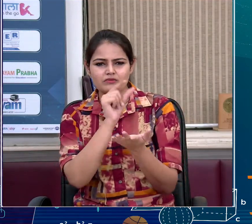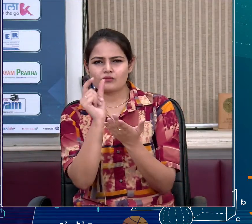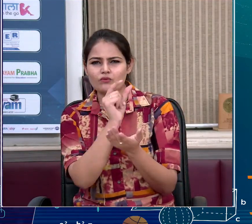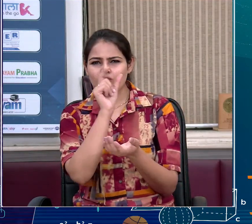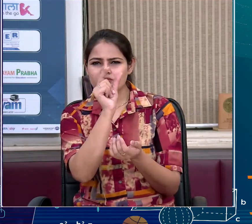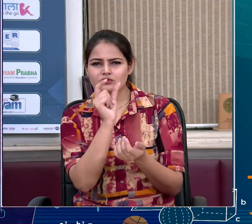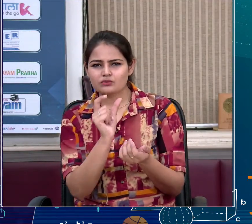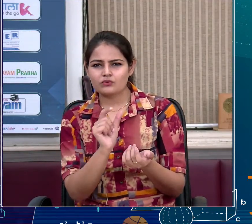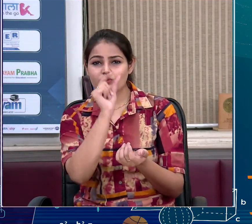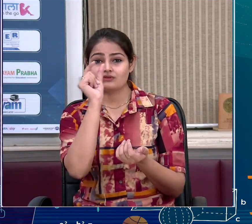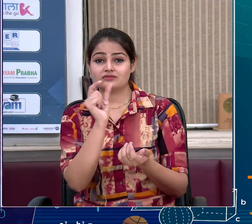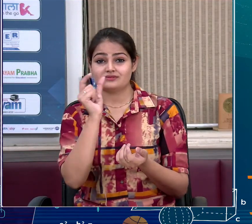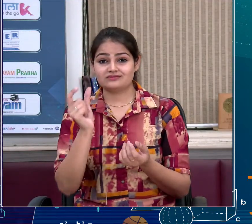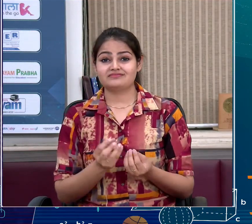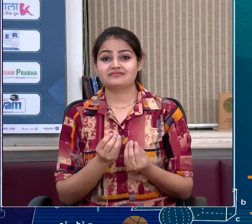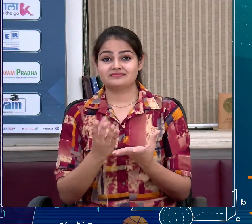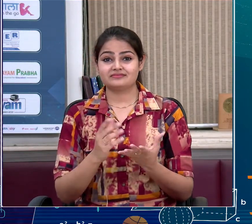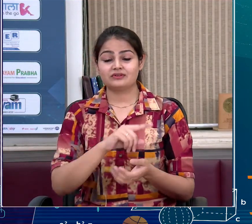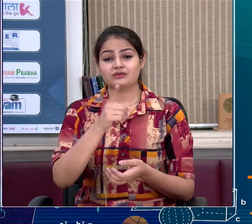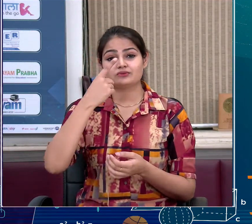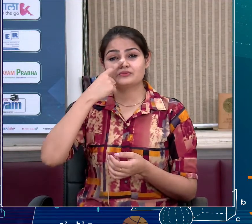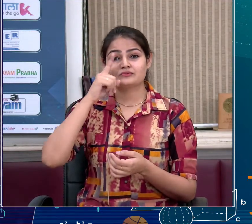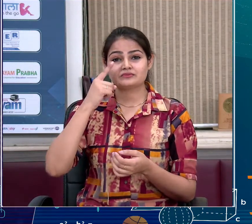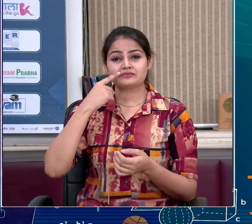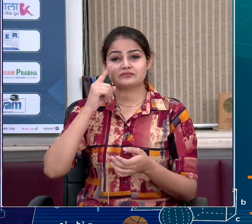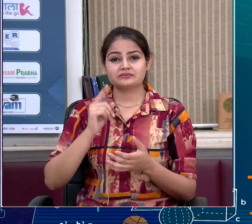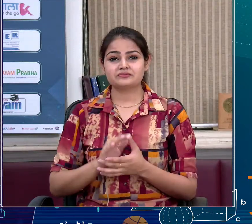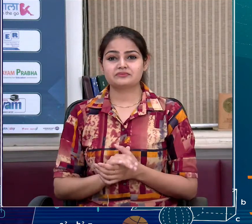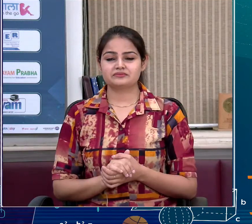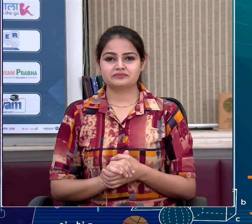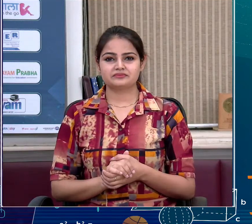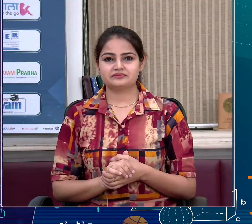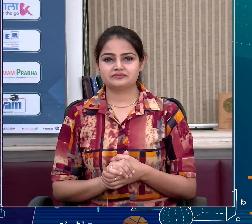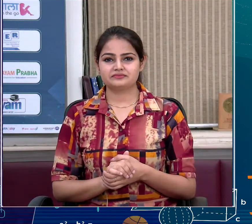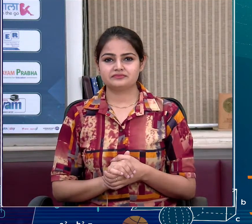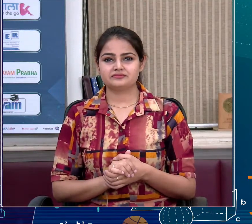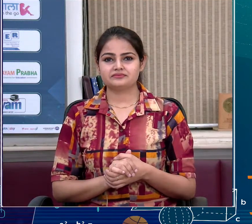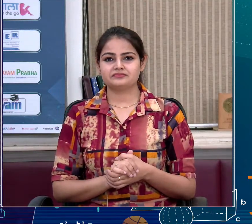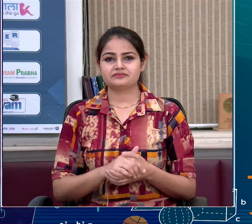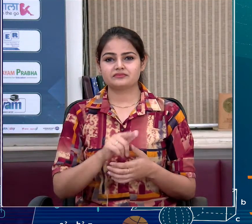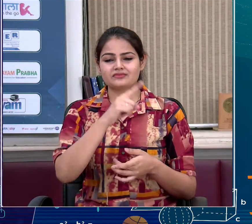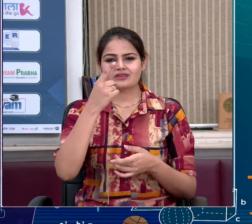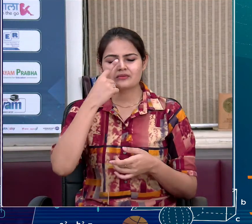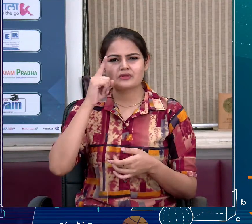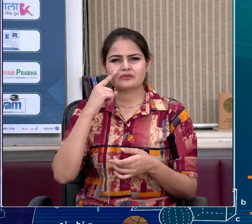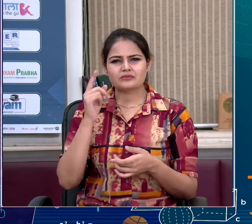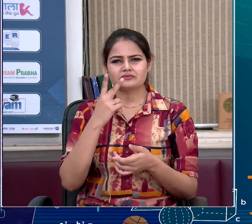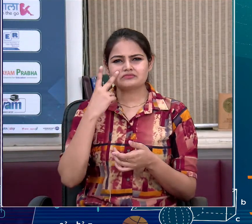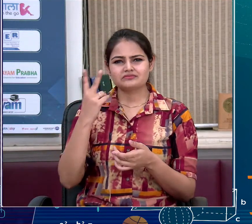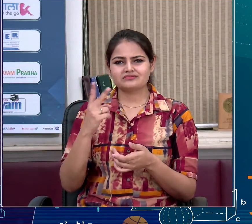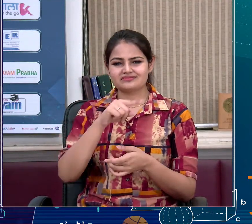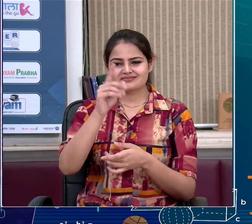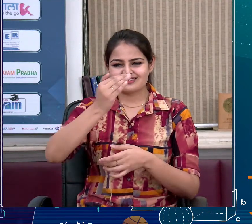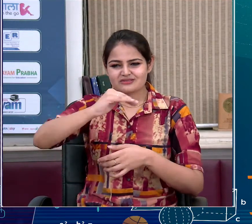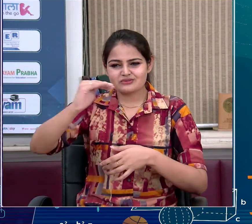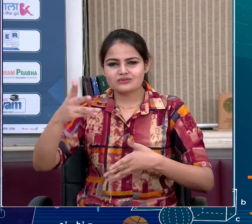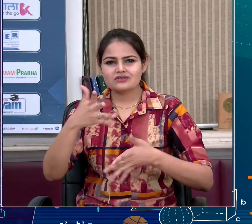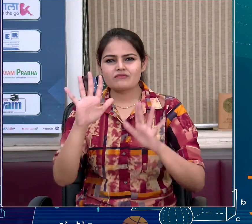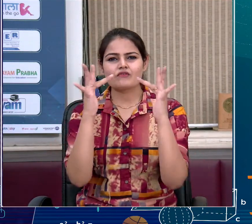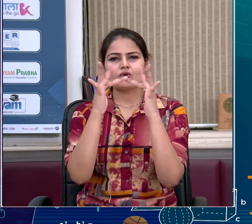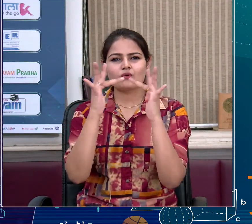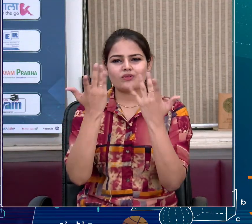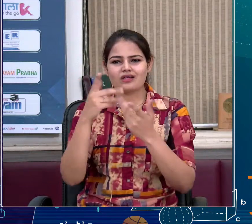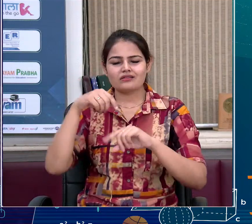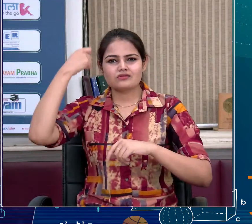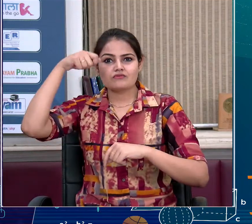of tension on the parent. The parent doesn't have to do, we see children most of days on online with video games